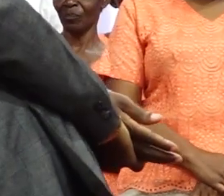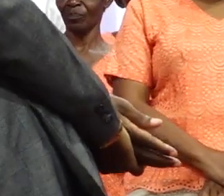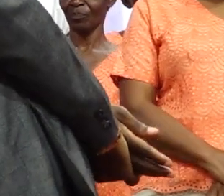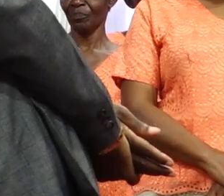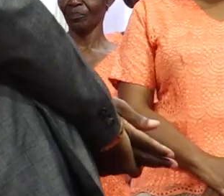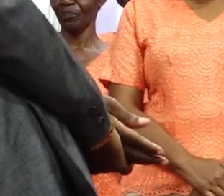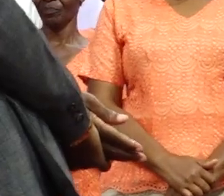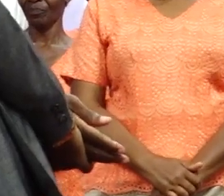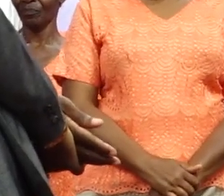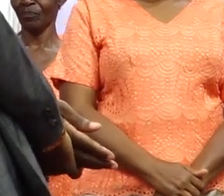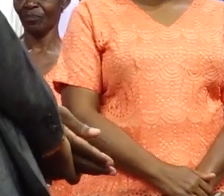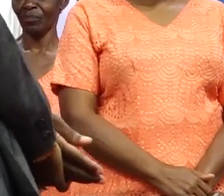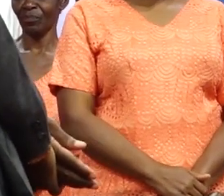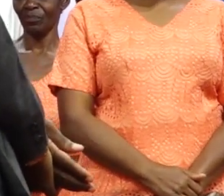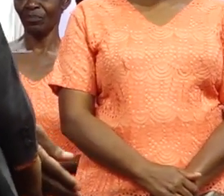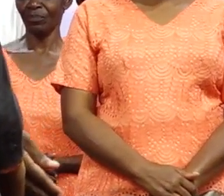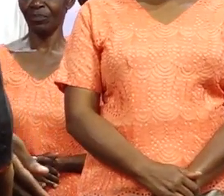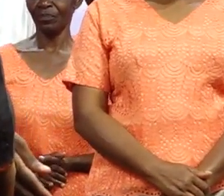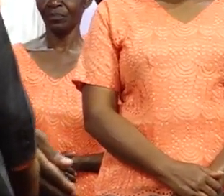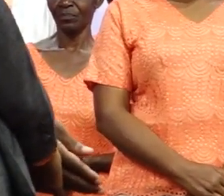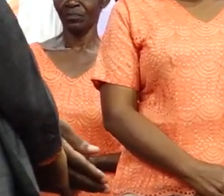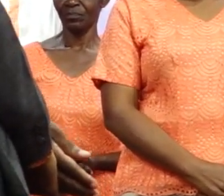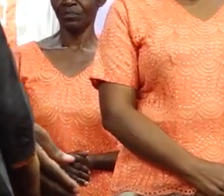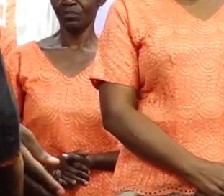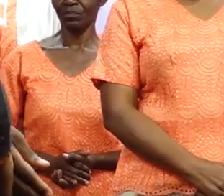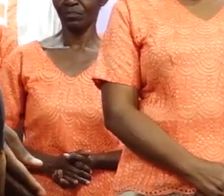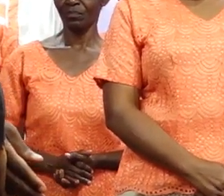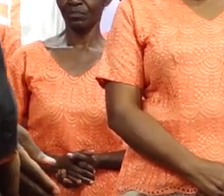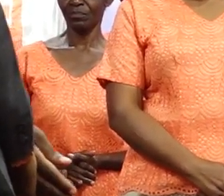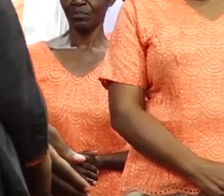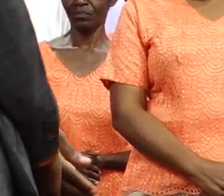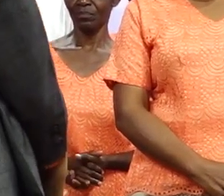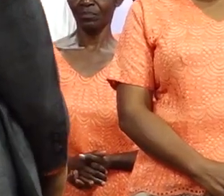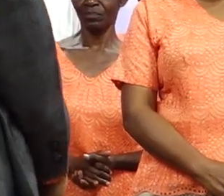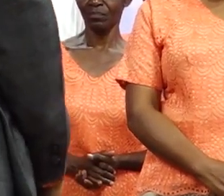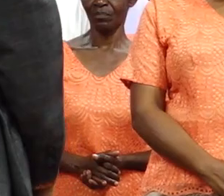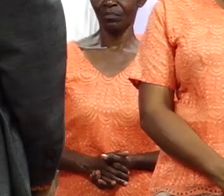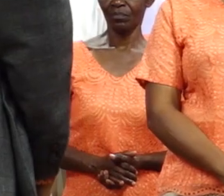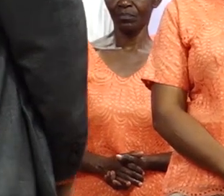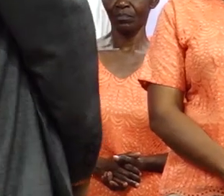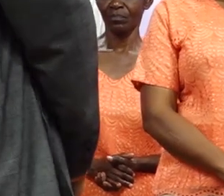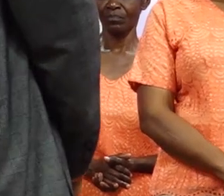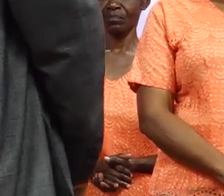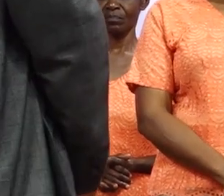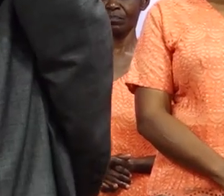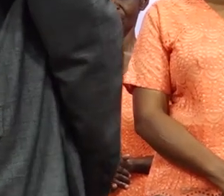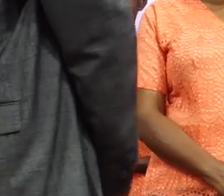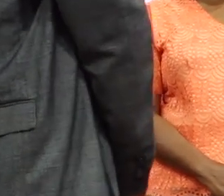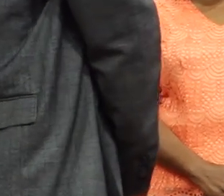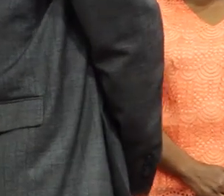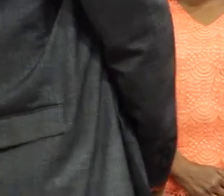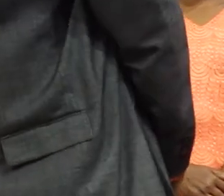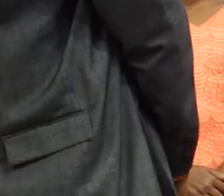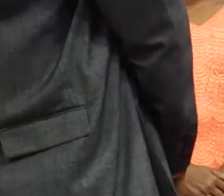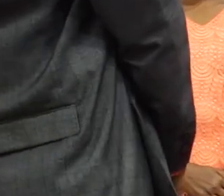Mukitumia kinga ndio inaitwa si dhambi. When you use protective does it mean it's not sin? Hukumu inatoka kwa Mungu. Judgment comes from God. Mishipa itapasuka hivi hivi itoka. The veins will